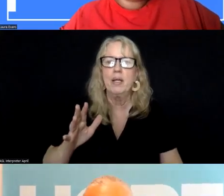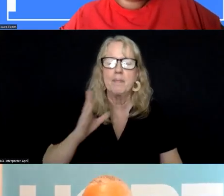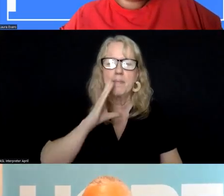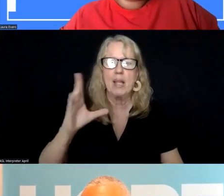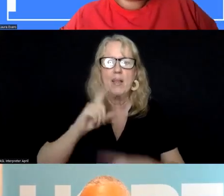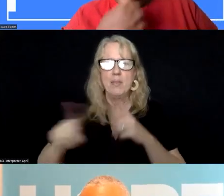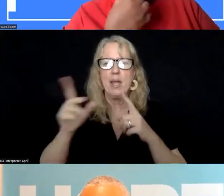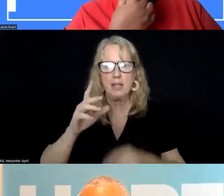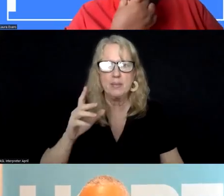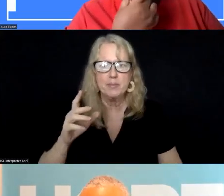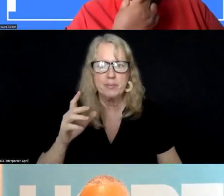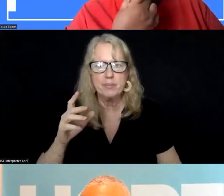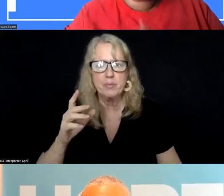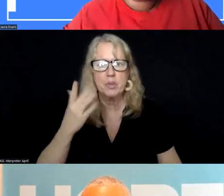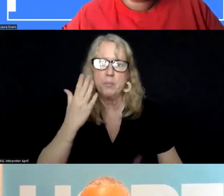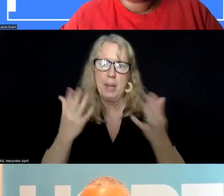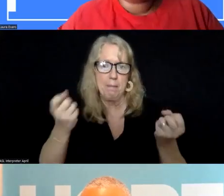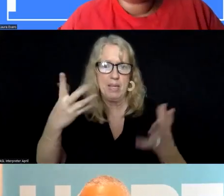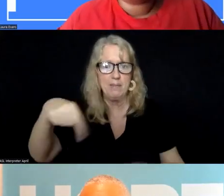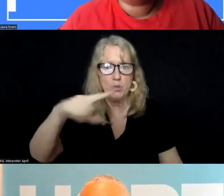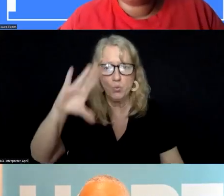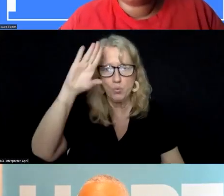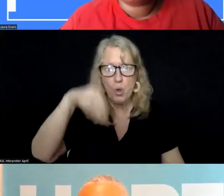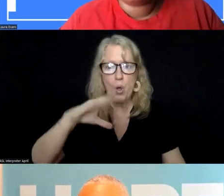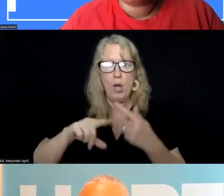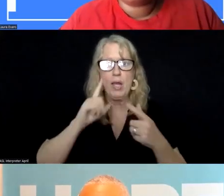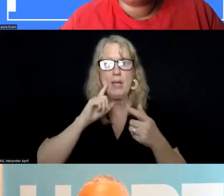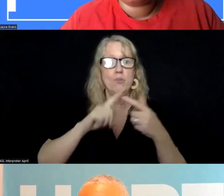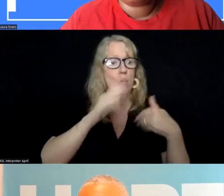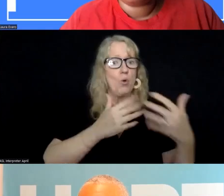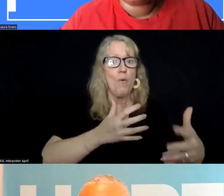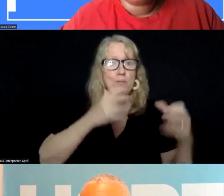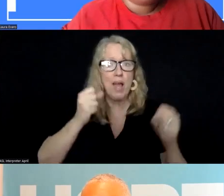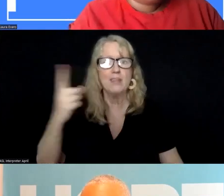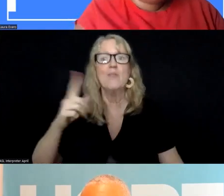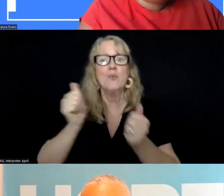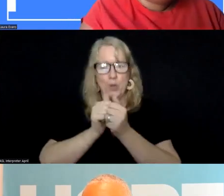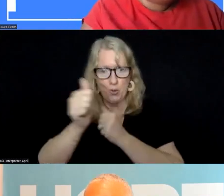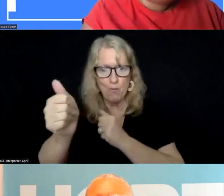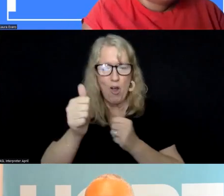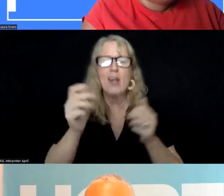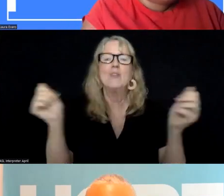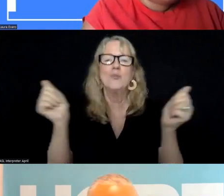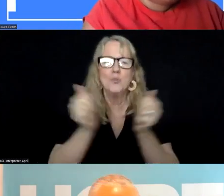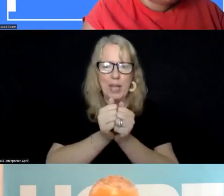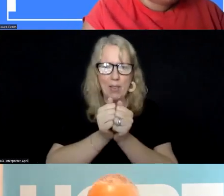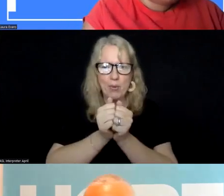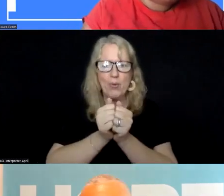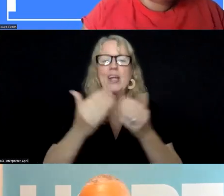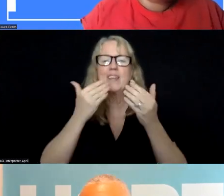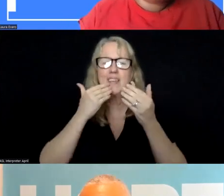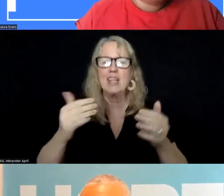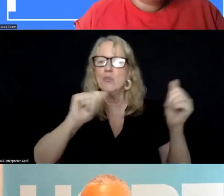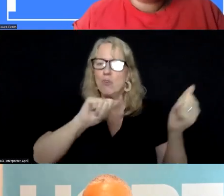proverb that many of you know. You want to go fast, go alone. If you want to go far, go together. So thank you for doing all